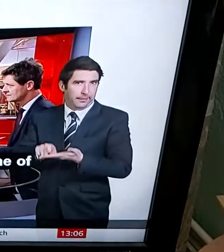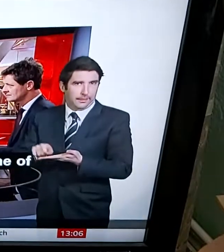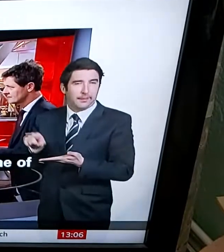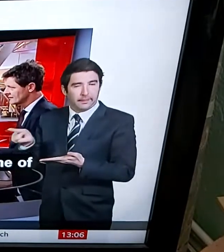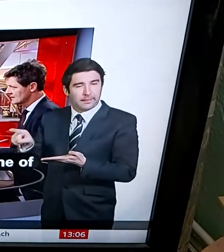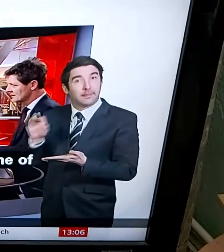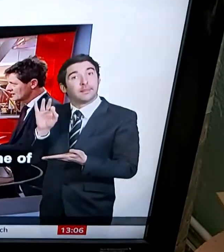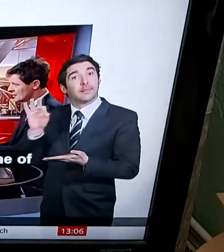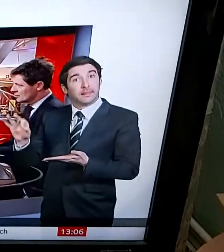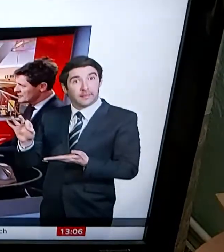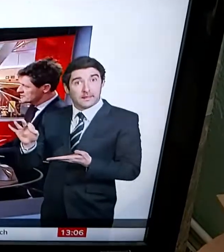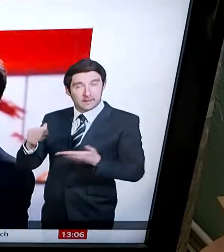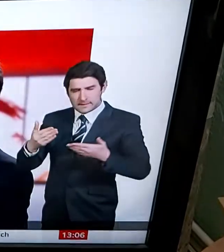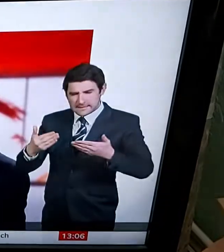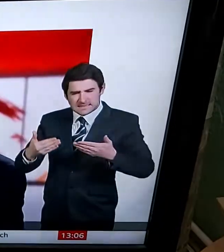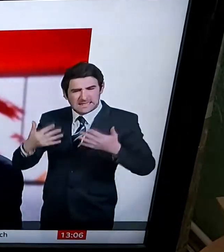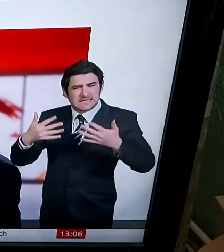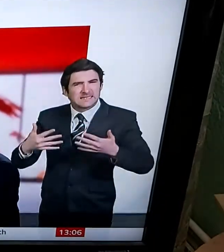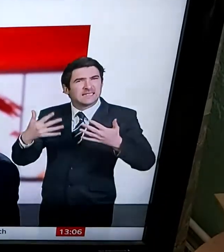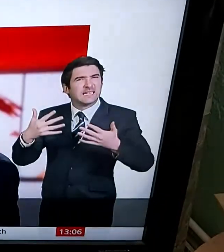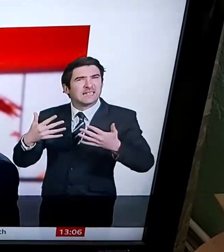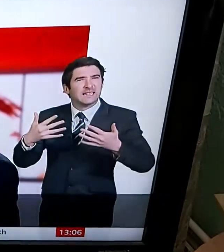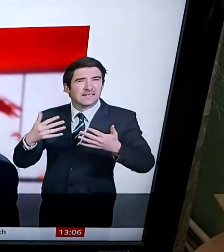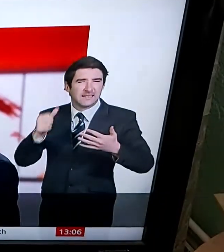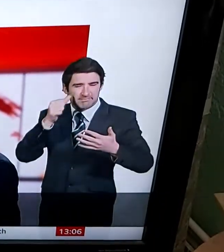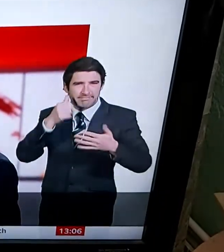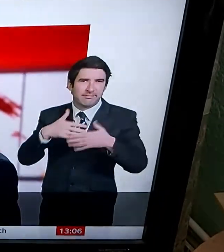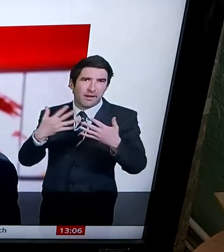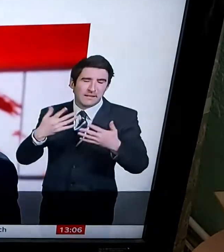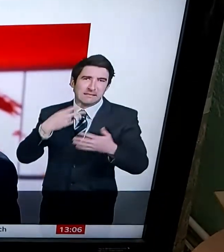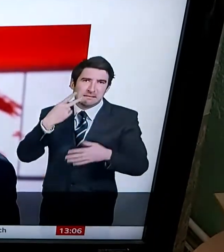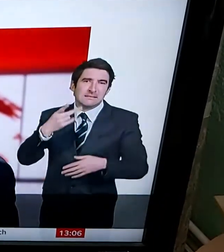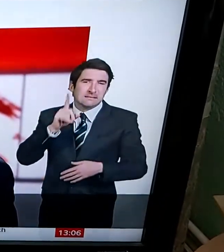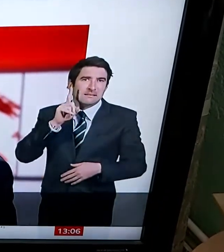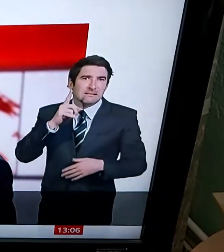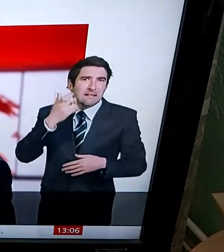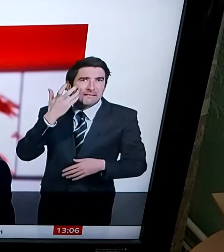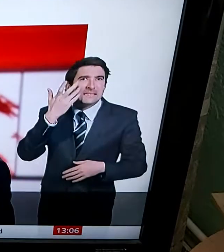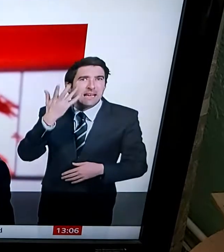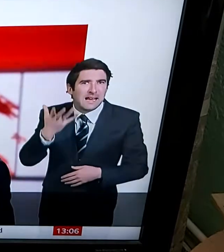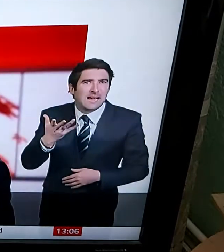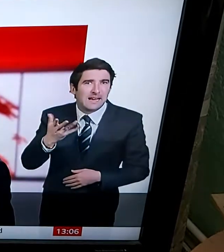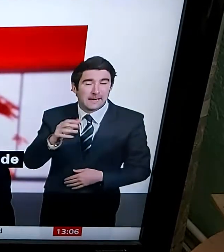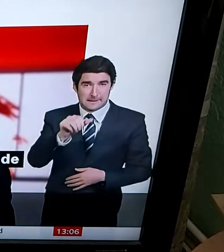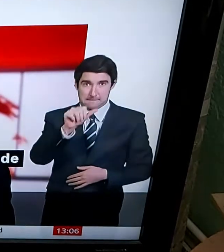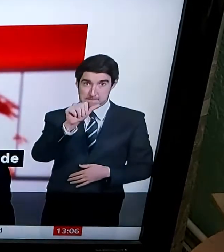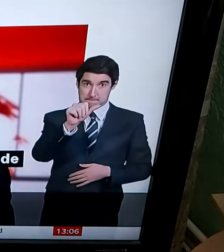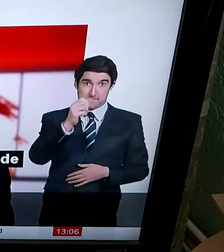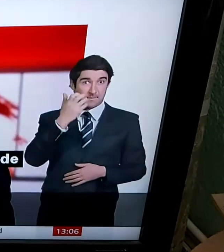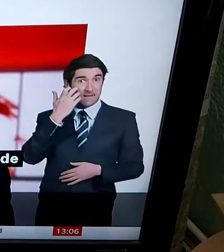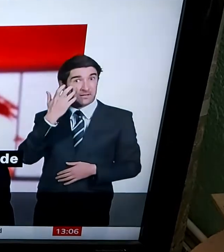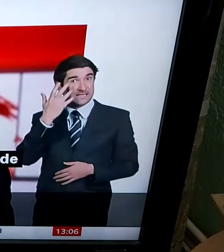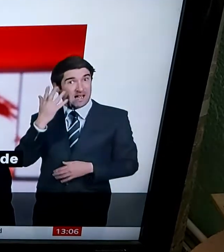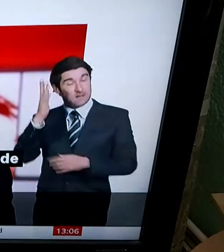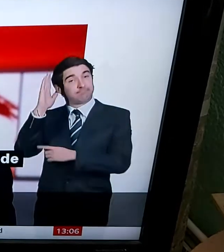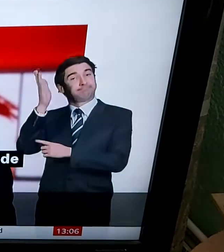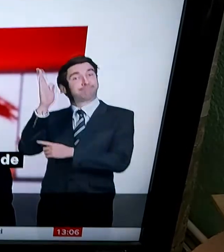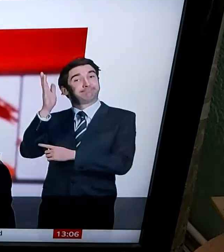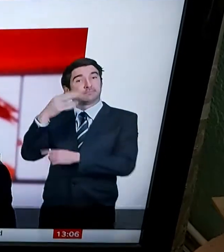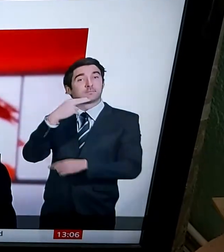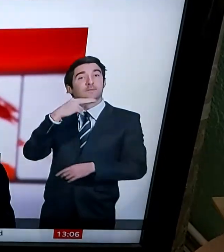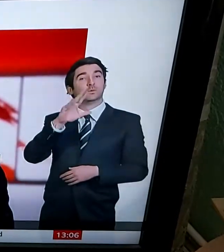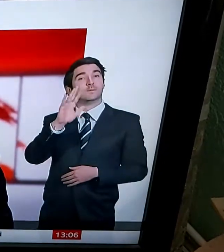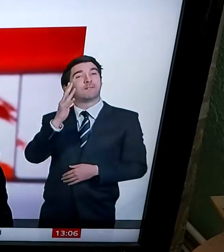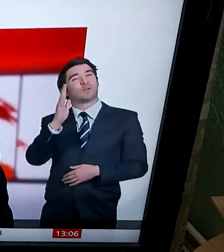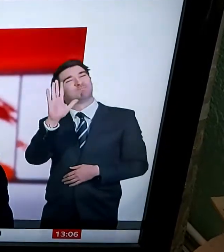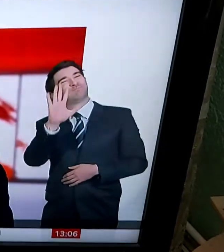can you explain about that? Well, Rita, people have been getting used to the daily announcement by the Department of Health at Westminster covering the whole UK for the number